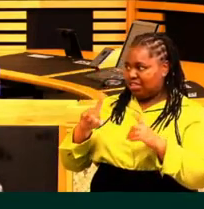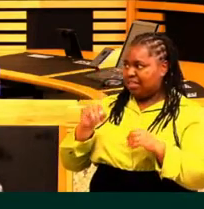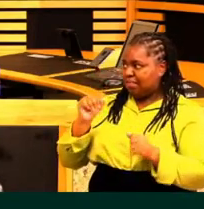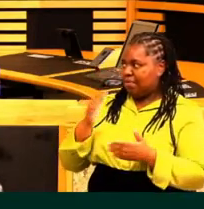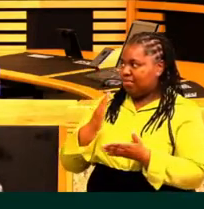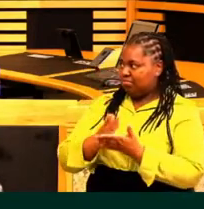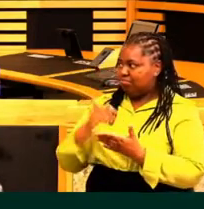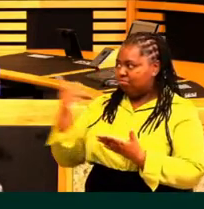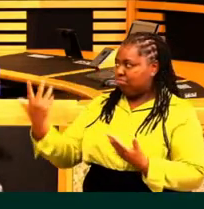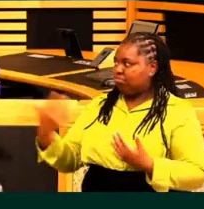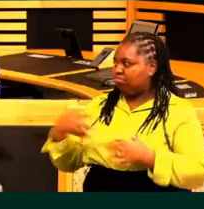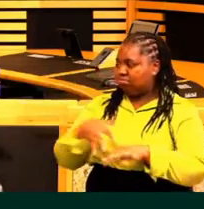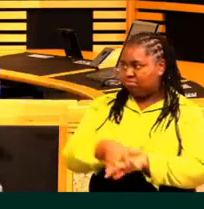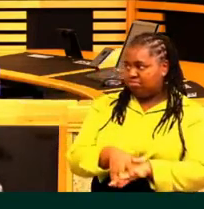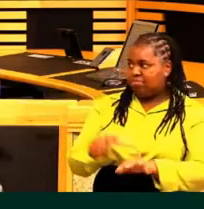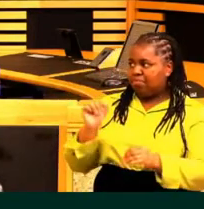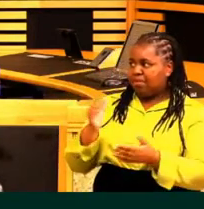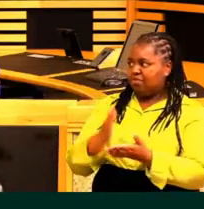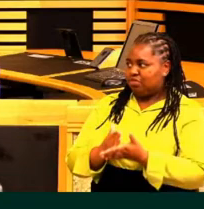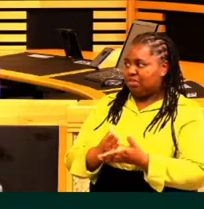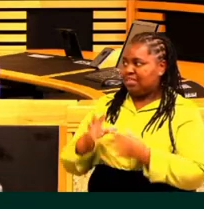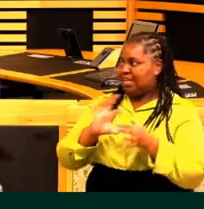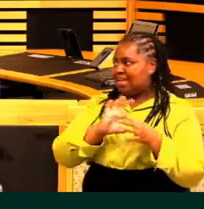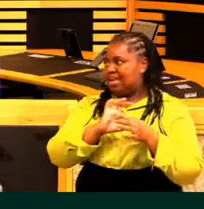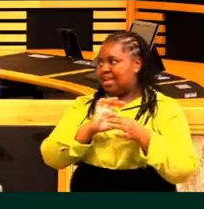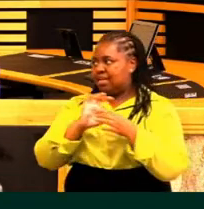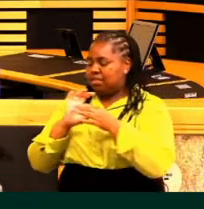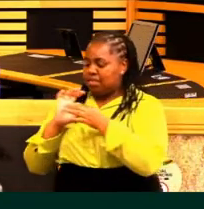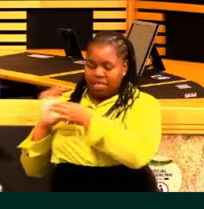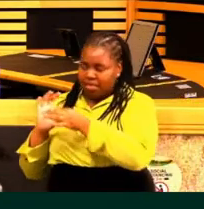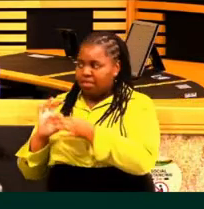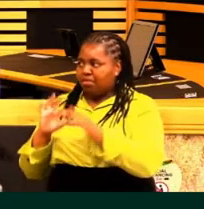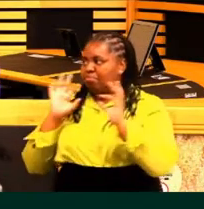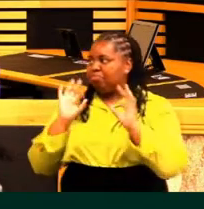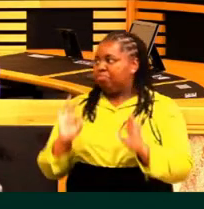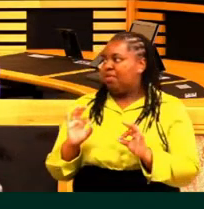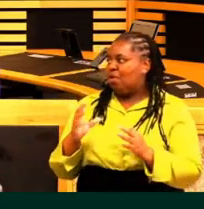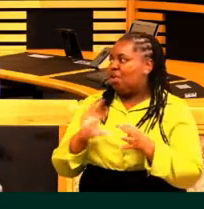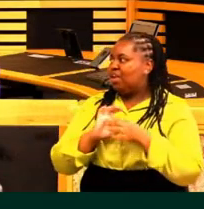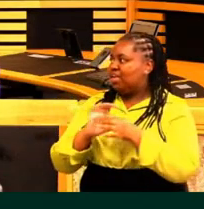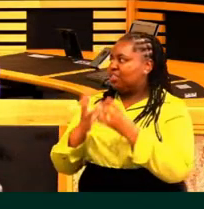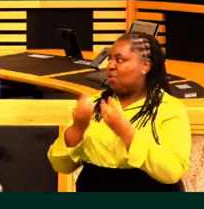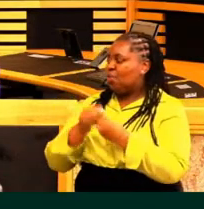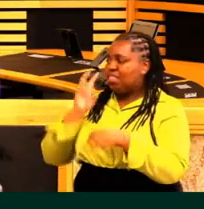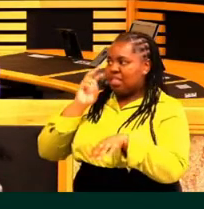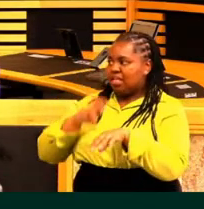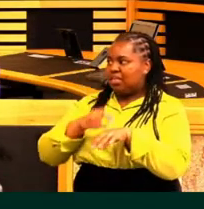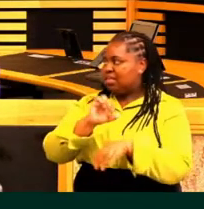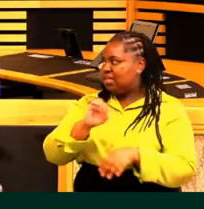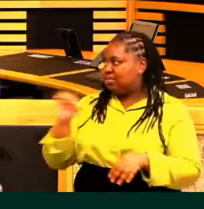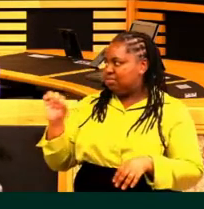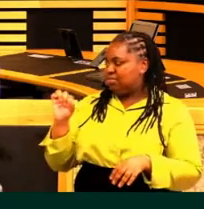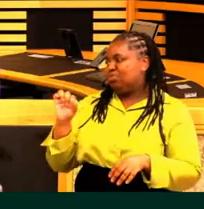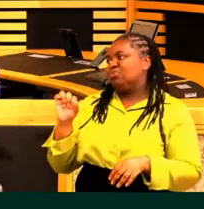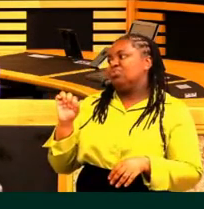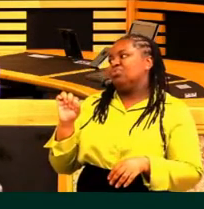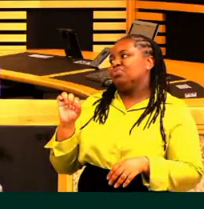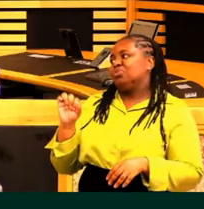reintegrated to explicitly Link tangentially in relation to the needs of our economy